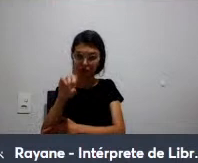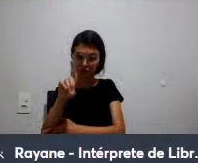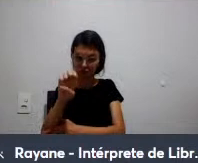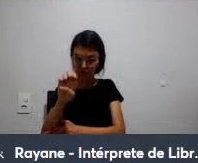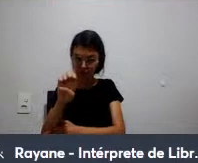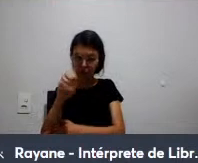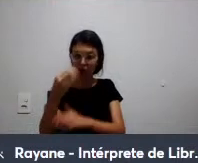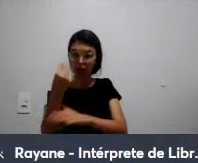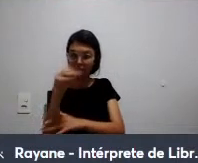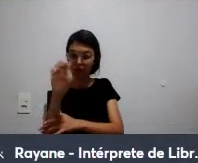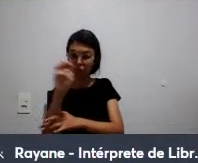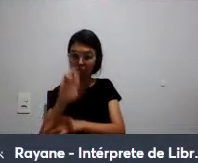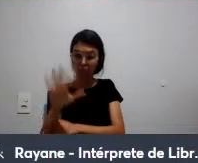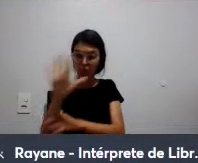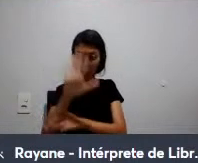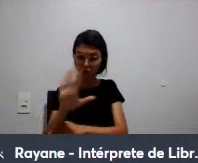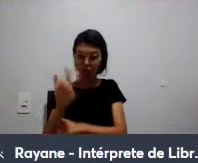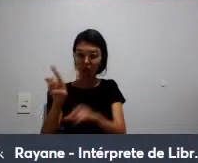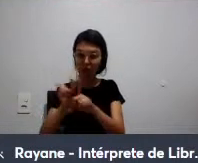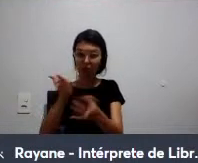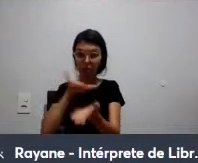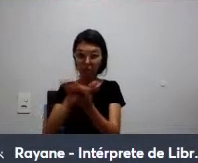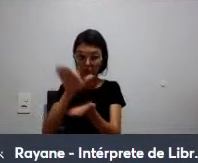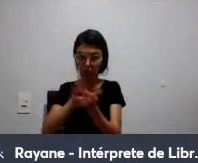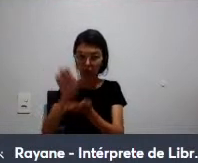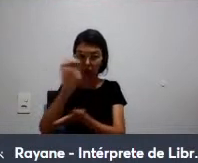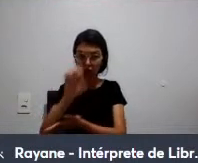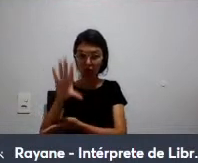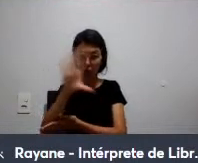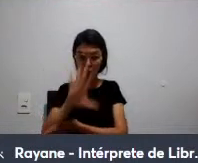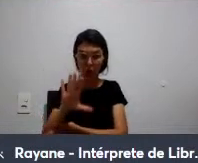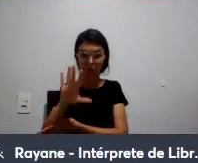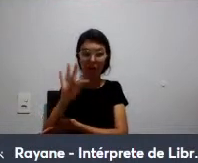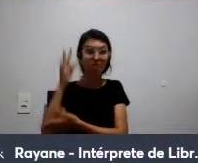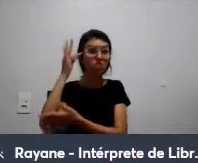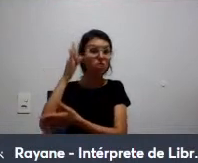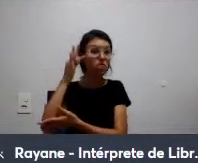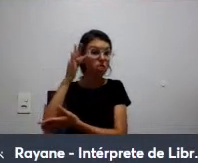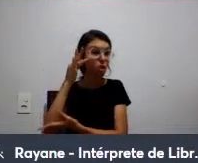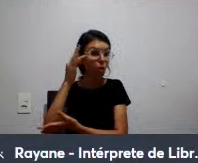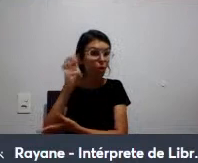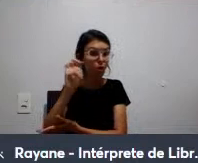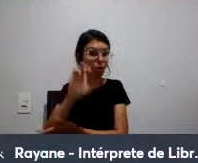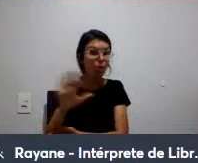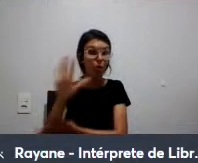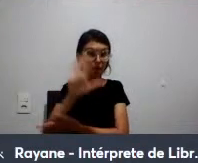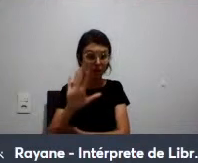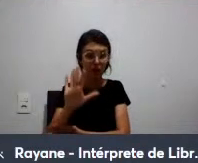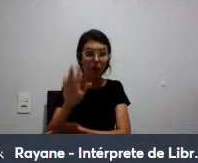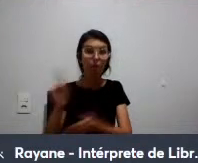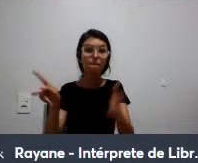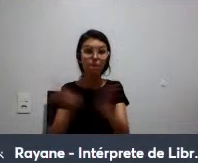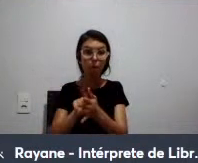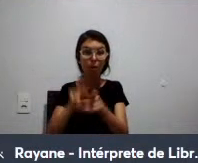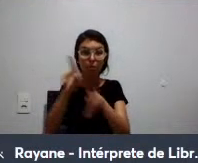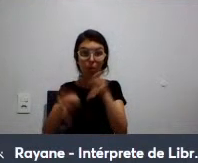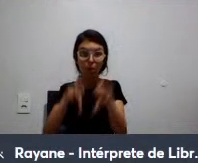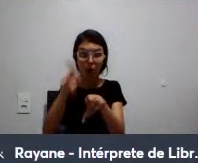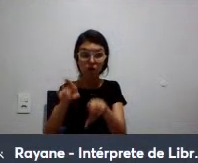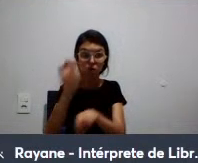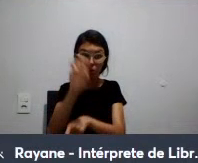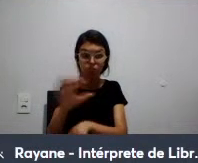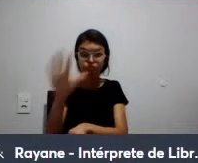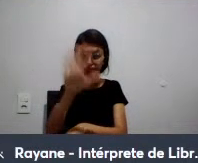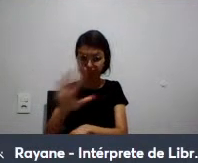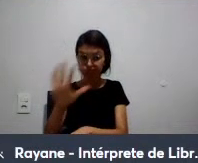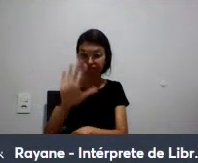na Europa com uma teoria europeia para público europeu. And that